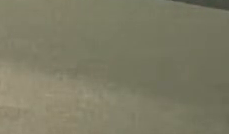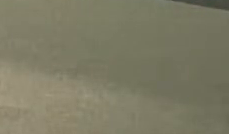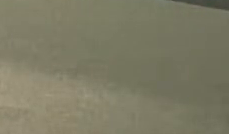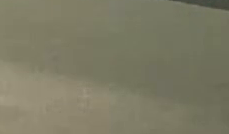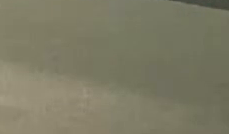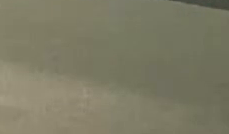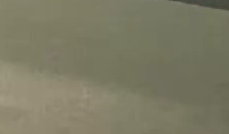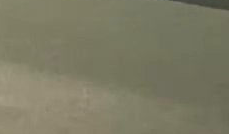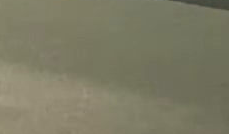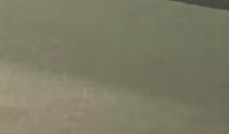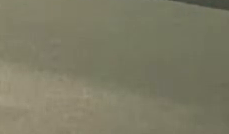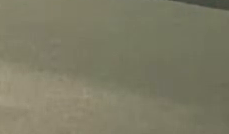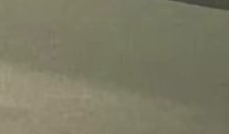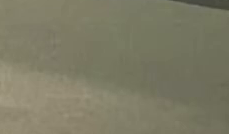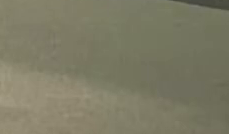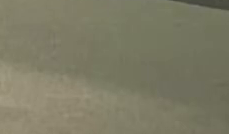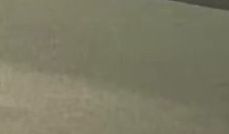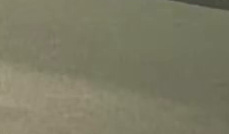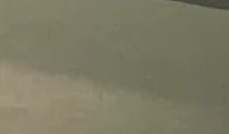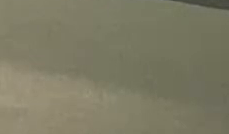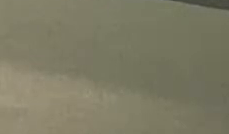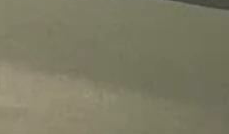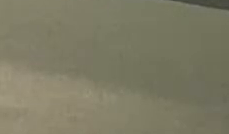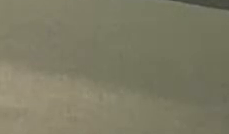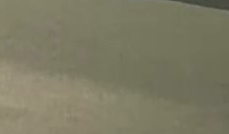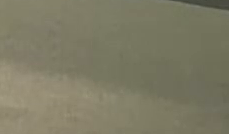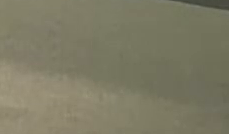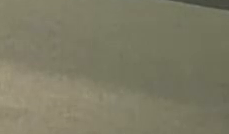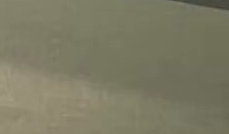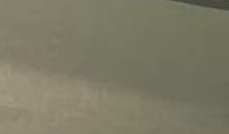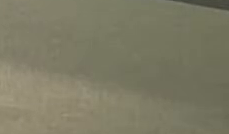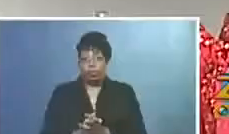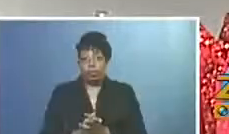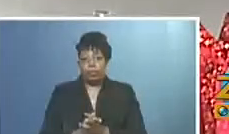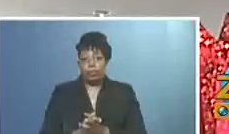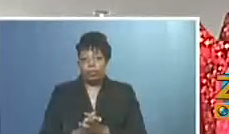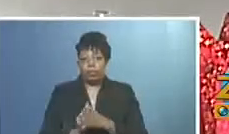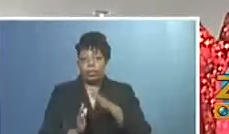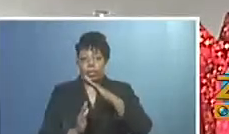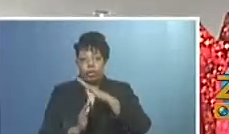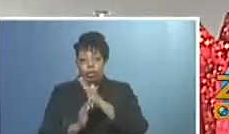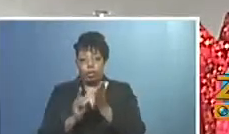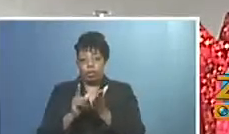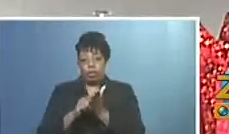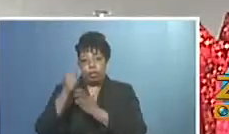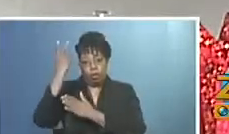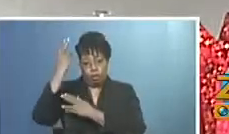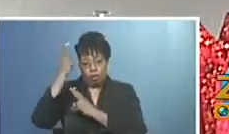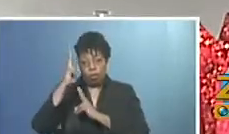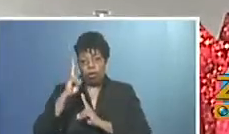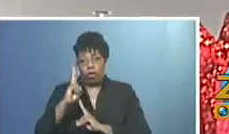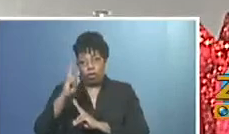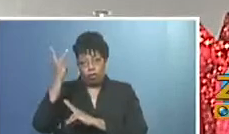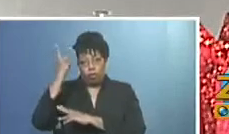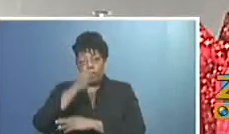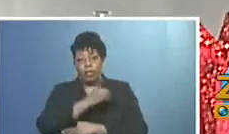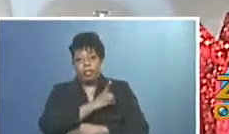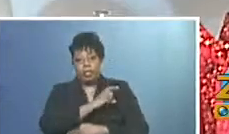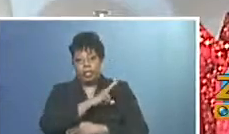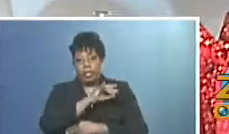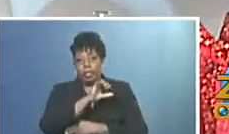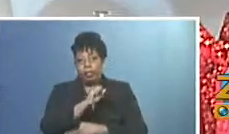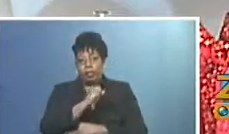Welcome to the Bahamas Tonight, the National Report. Thanks so much for tuning in. Topping news, Prime Minister the Honorable Philip Davis